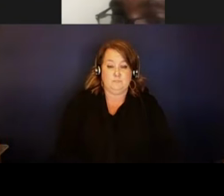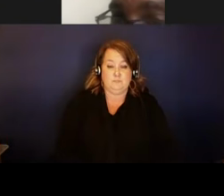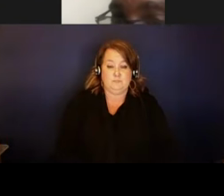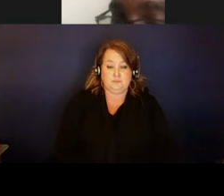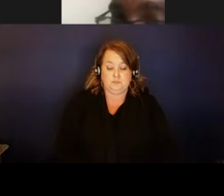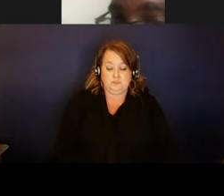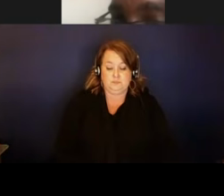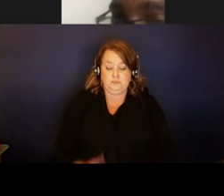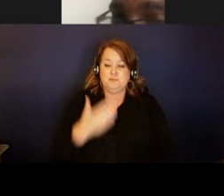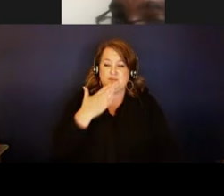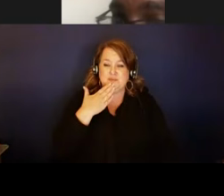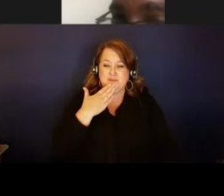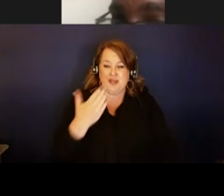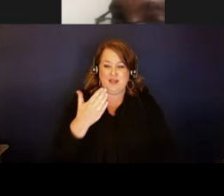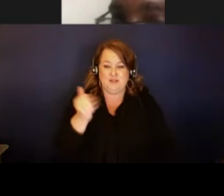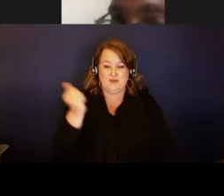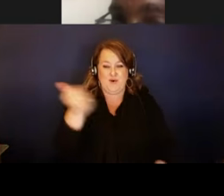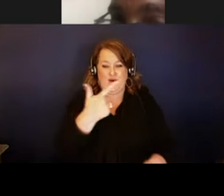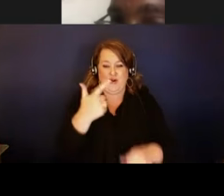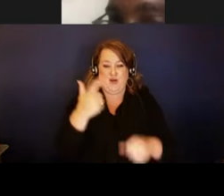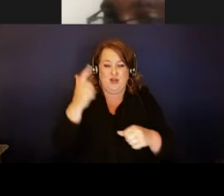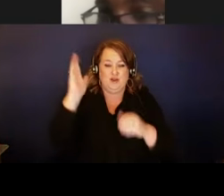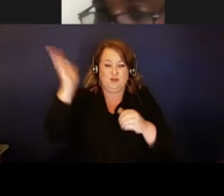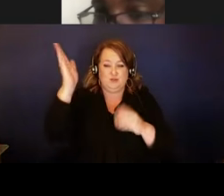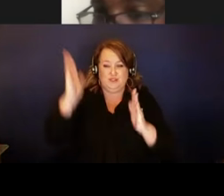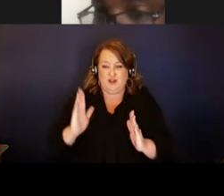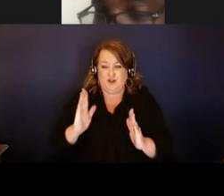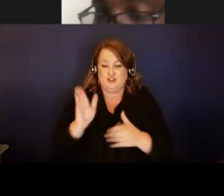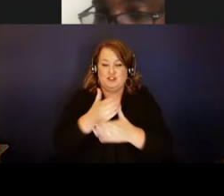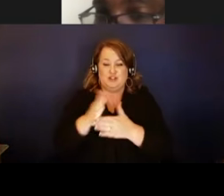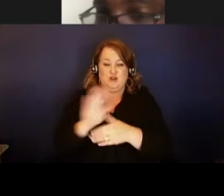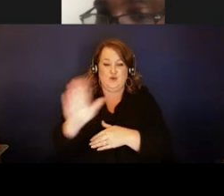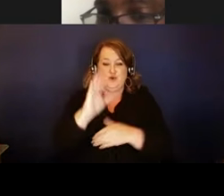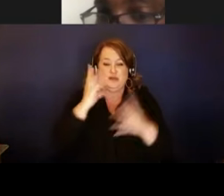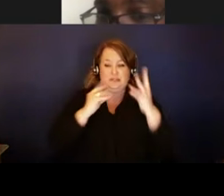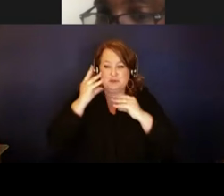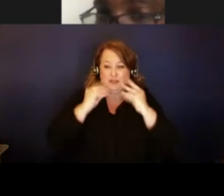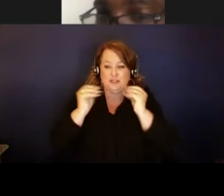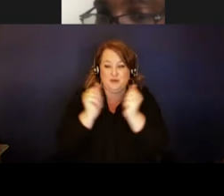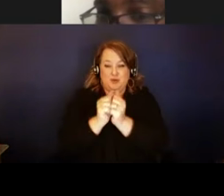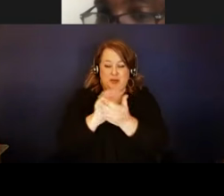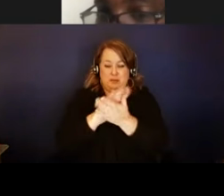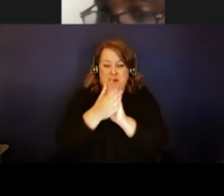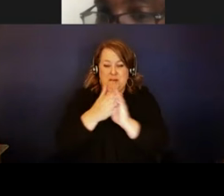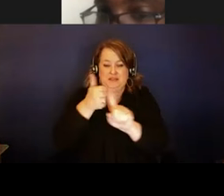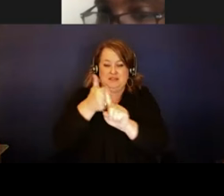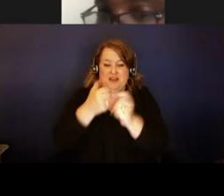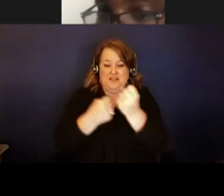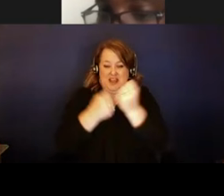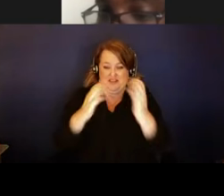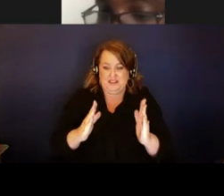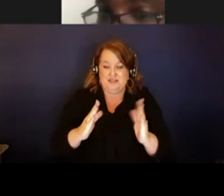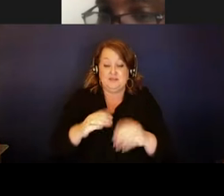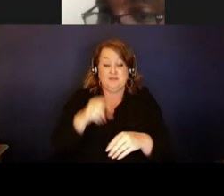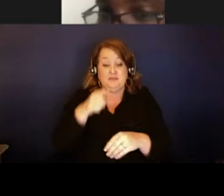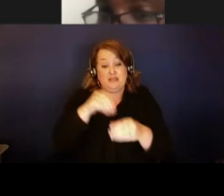Well, thanks to all of our presenters who are sharing their experiences with how you became a self-advocate. And, you know, in the chat box,